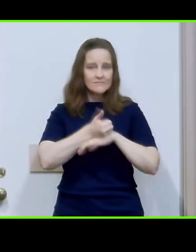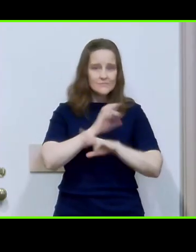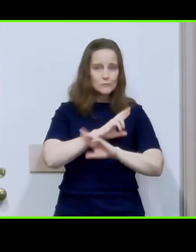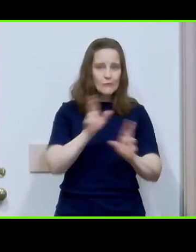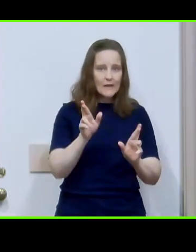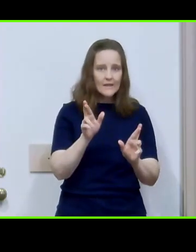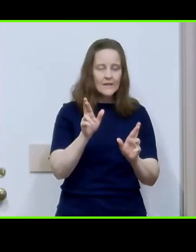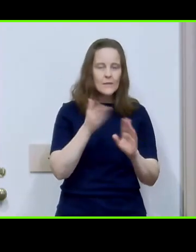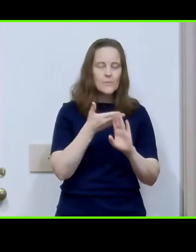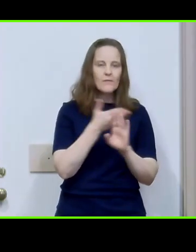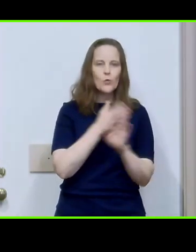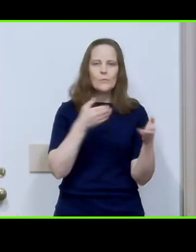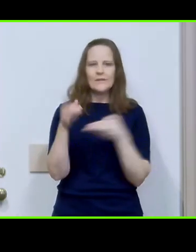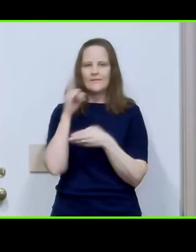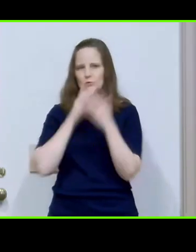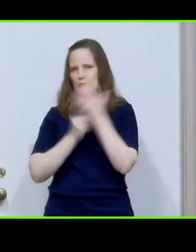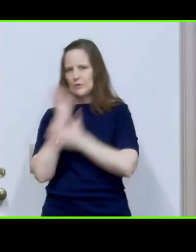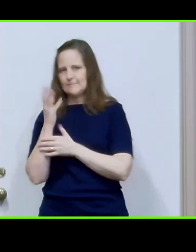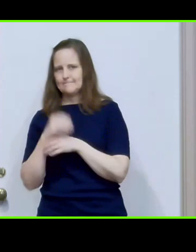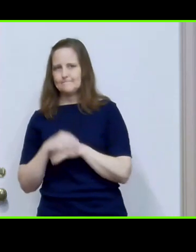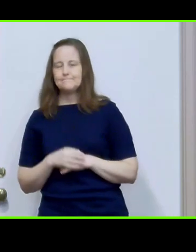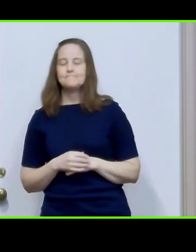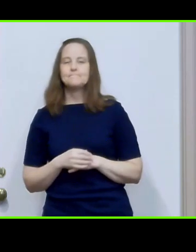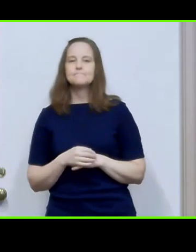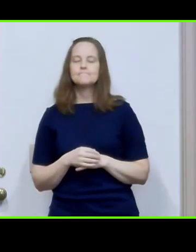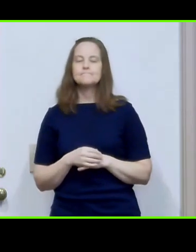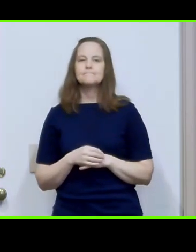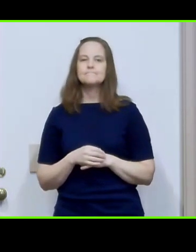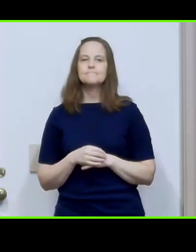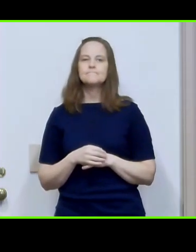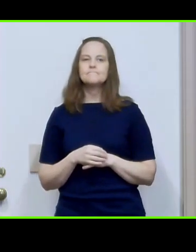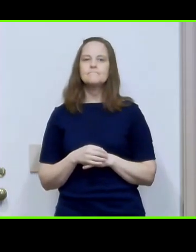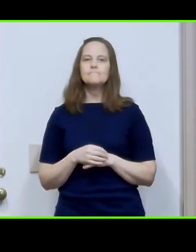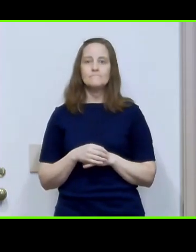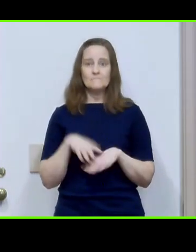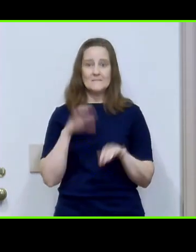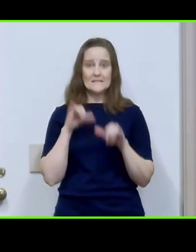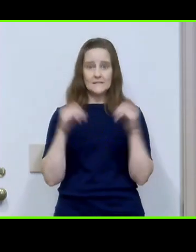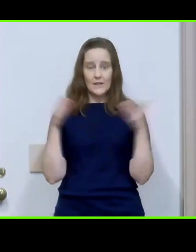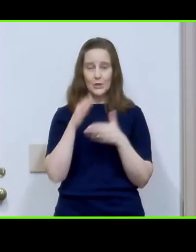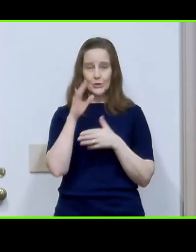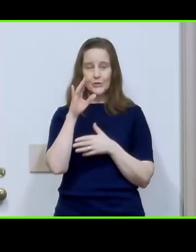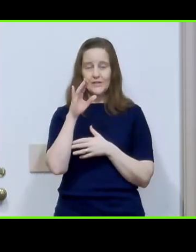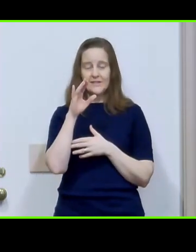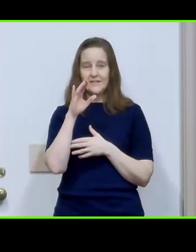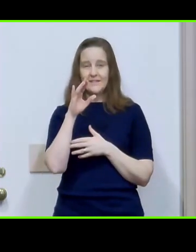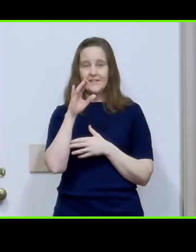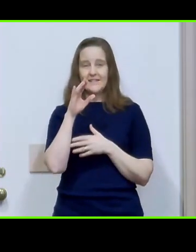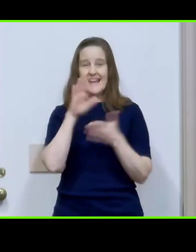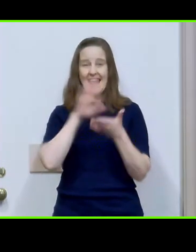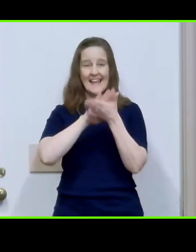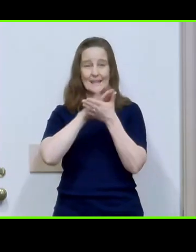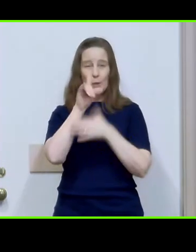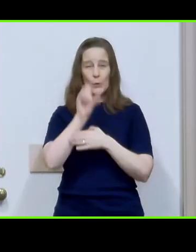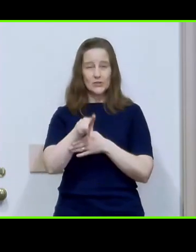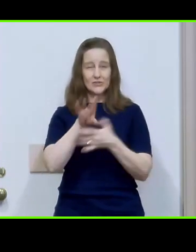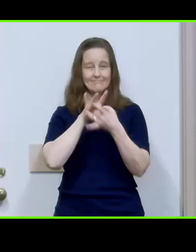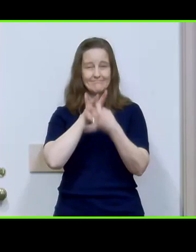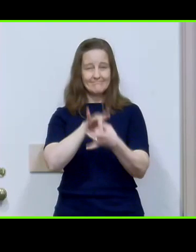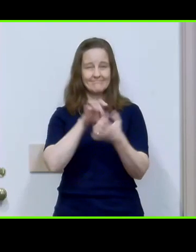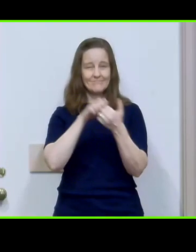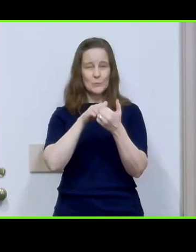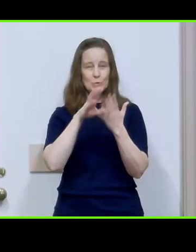to planning for spring semester. And Jennifer, let's stay with you for just a minute. Another academic question, and it has to do with